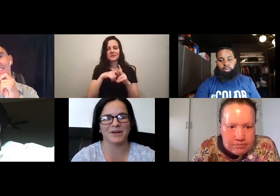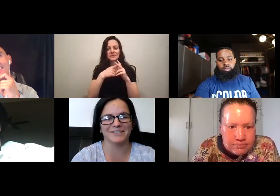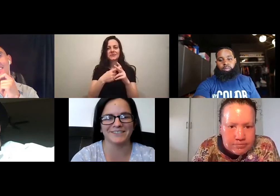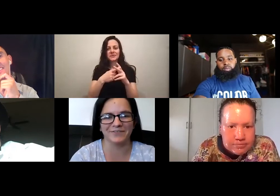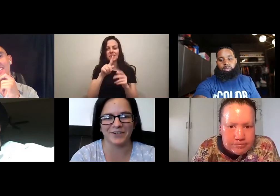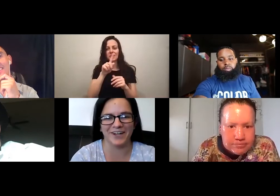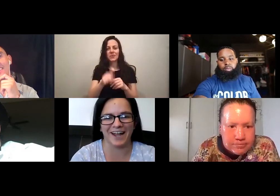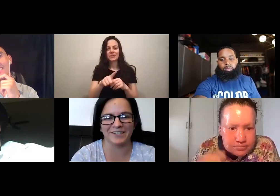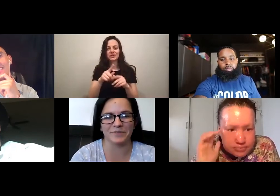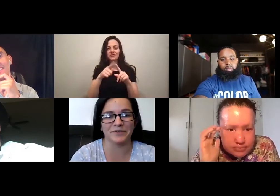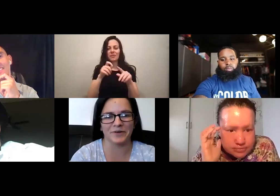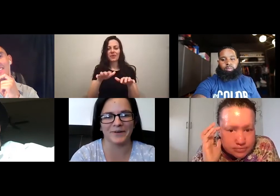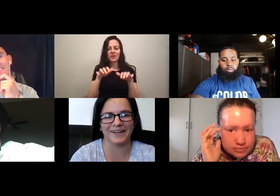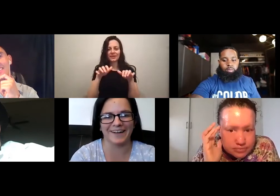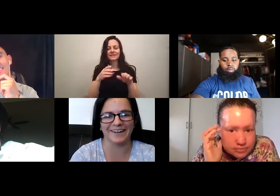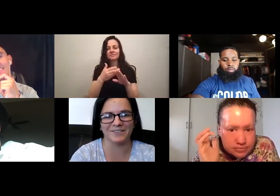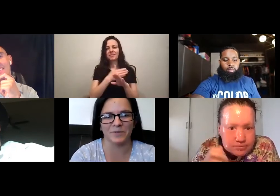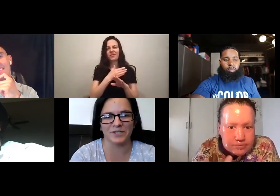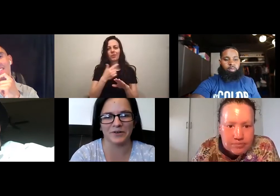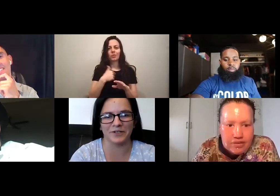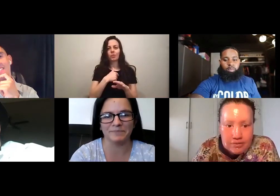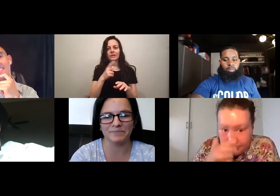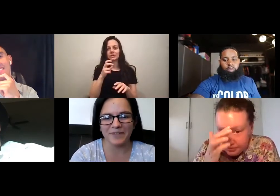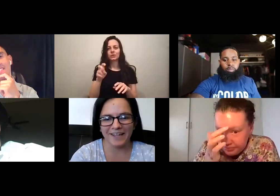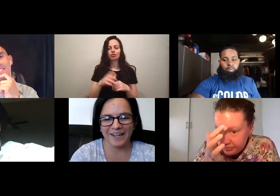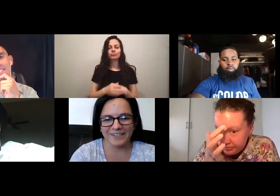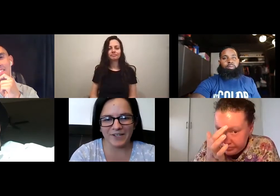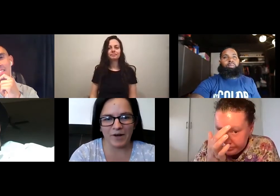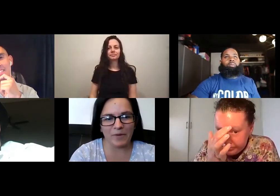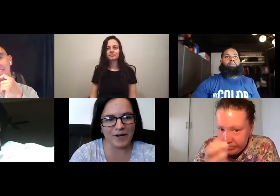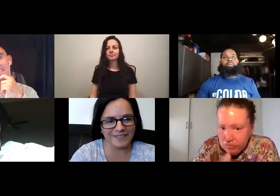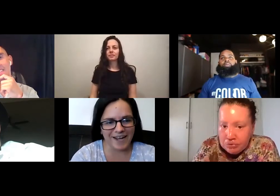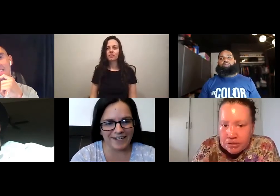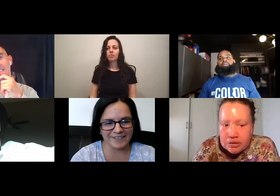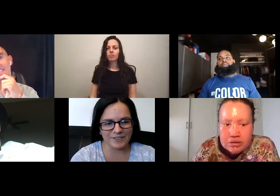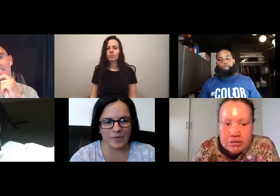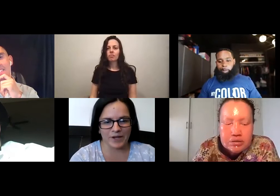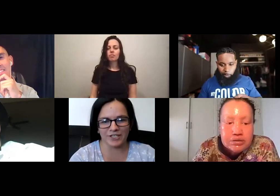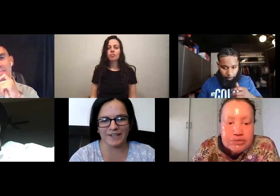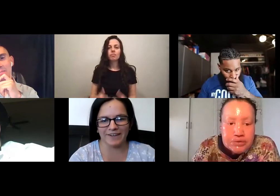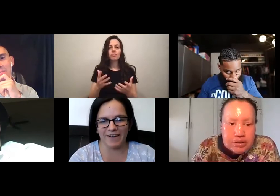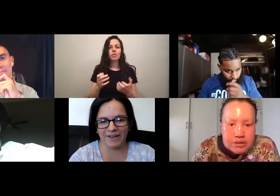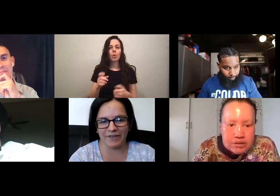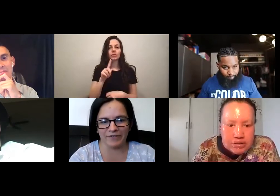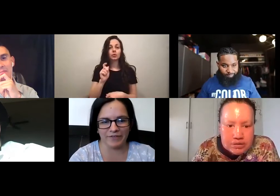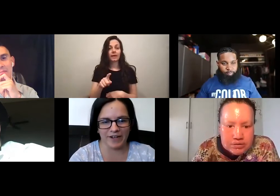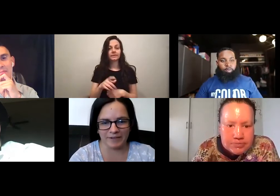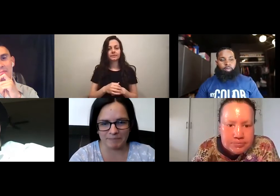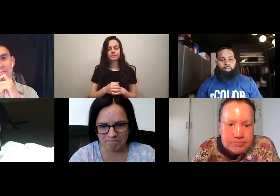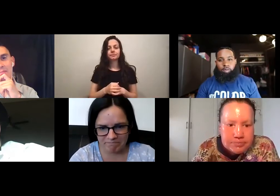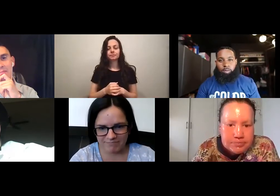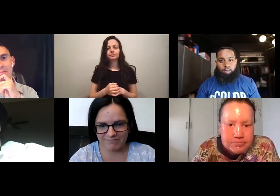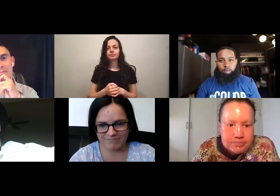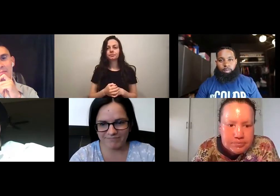those questions for you guys before we switch it over. So I wanted to ask this question of,